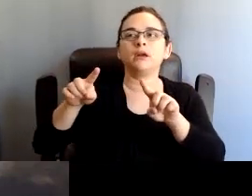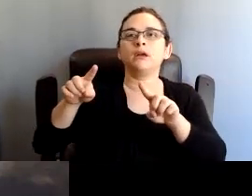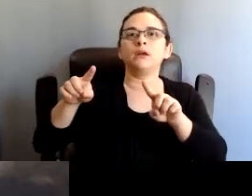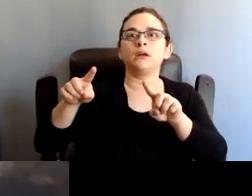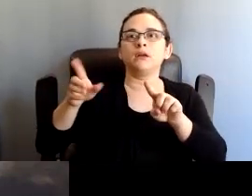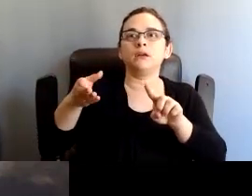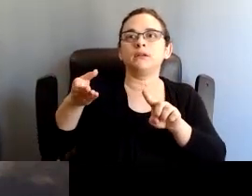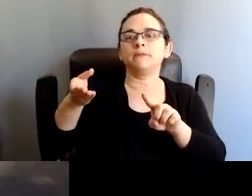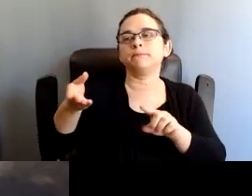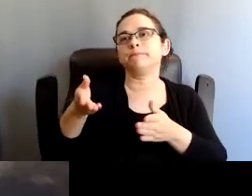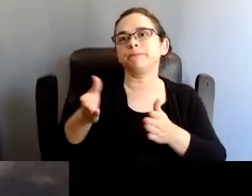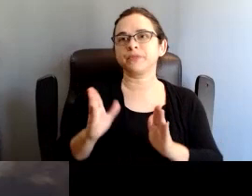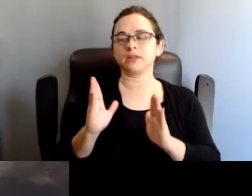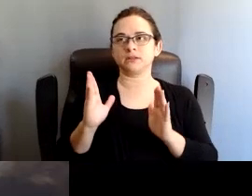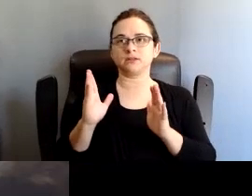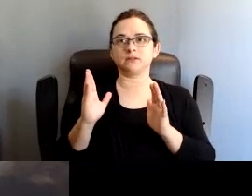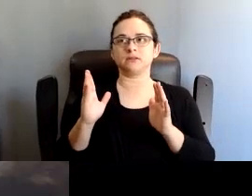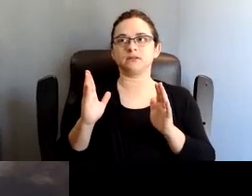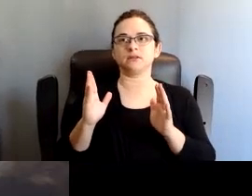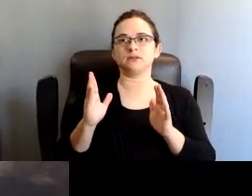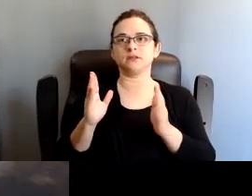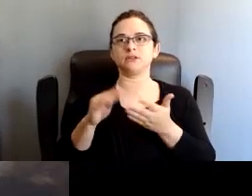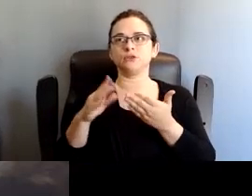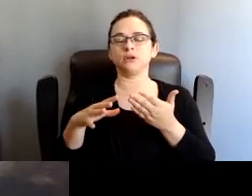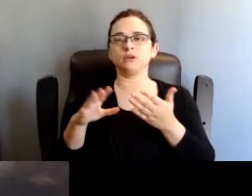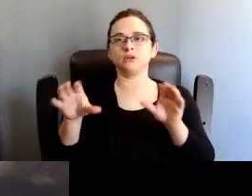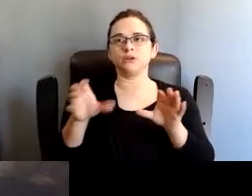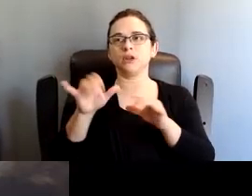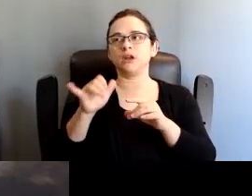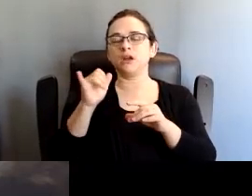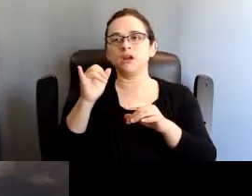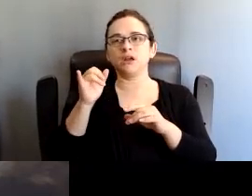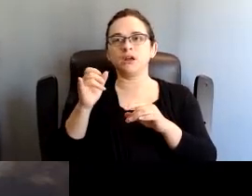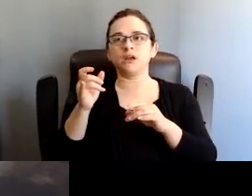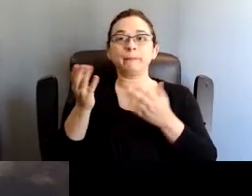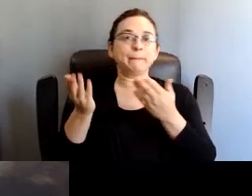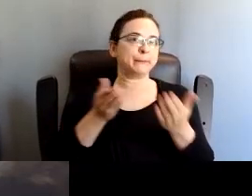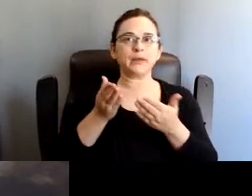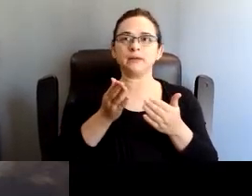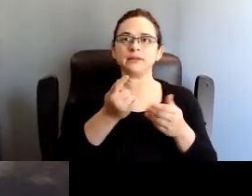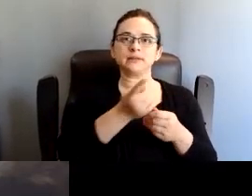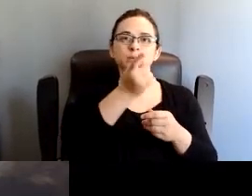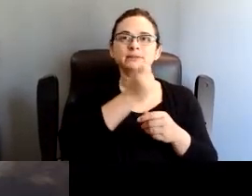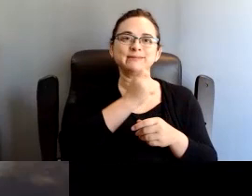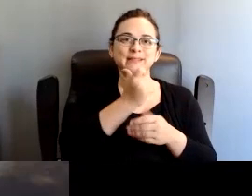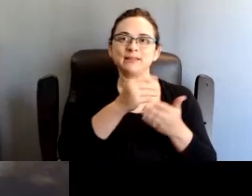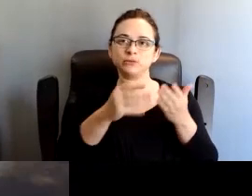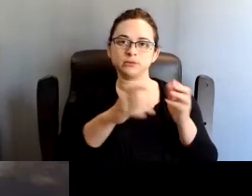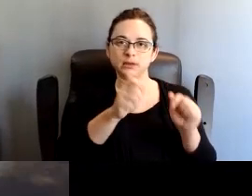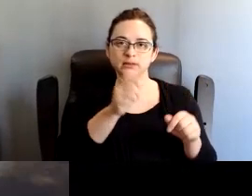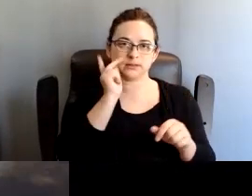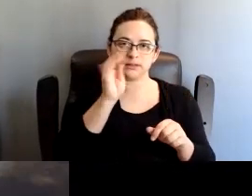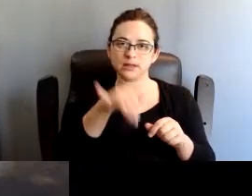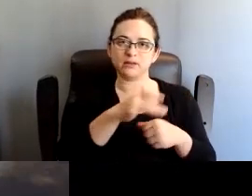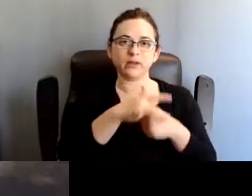it on the website, even if it's a person that's not a student, you possibly see that availability, but